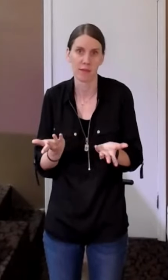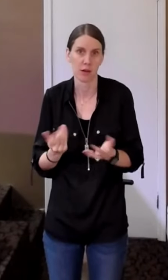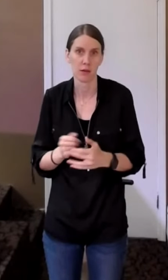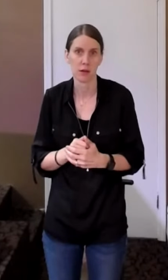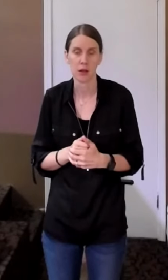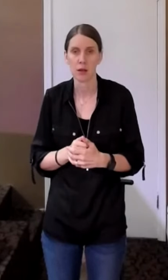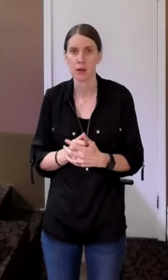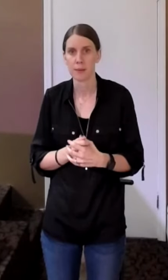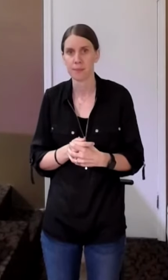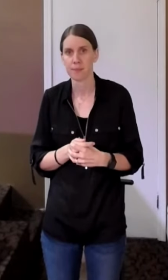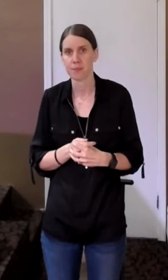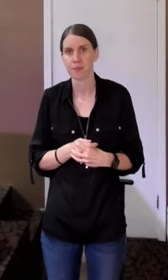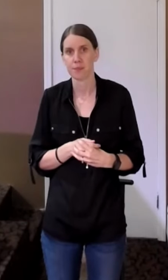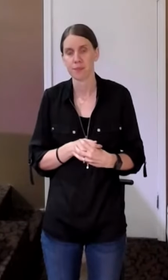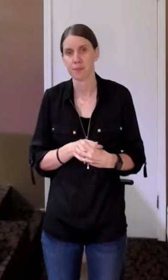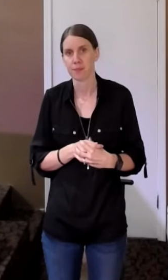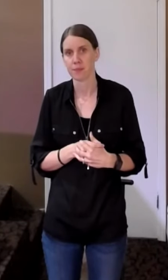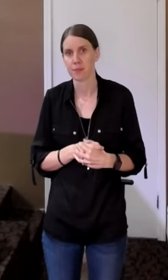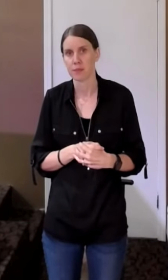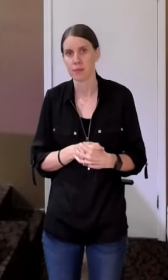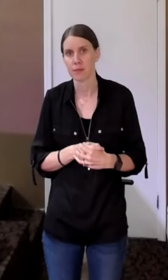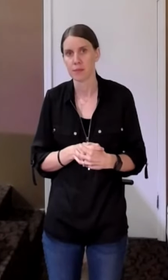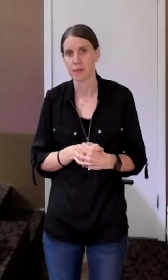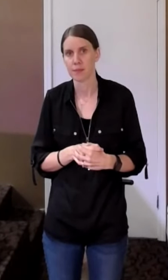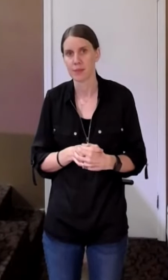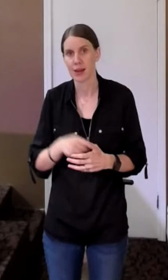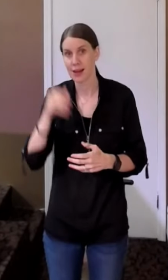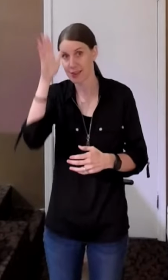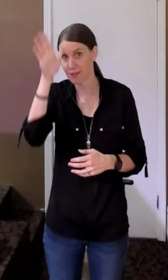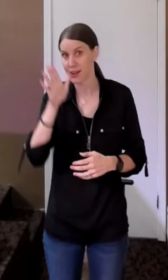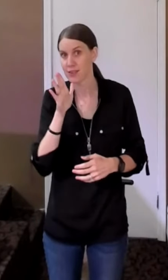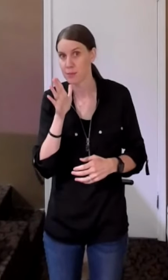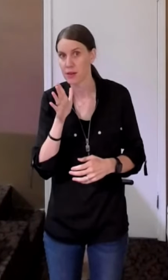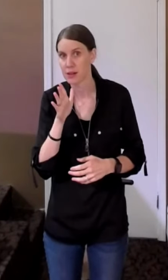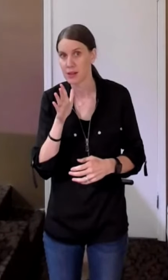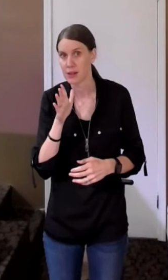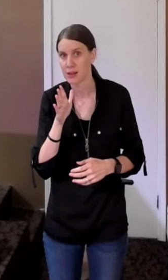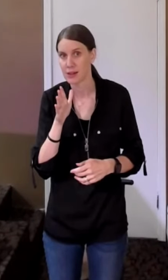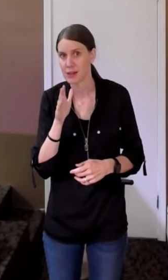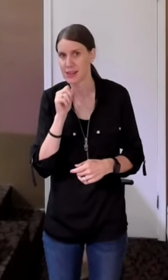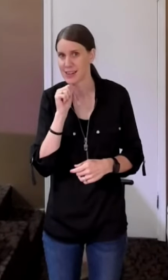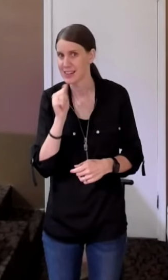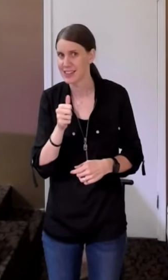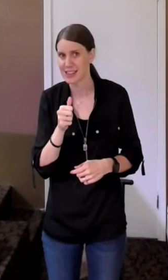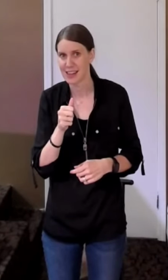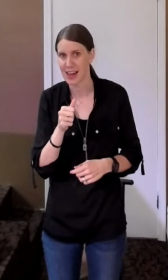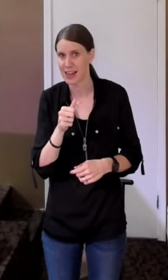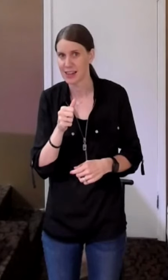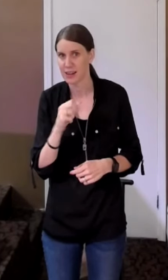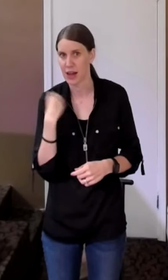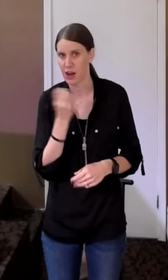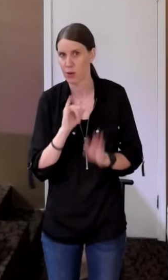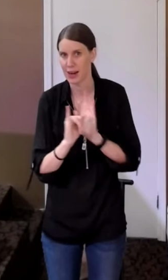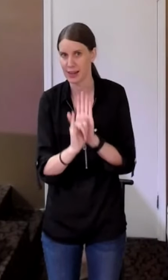is, you know. But as mothers and fathers, that should not be our